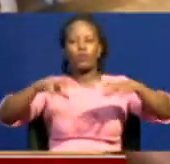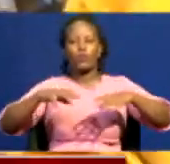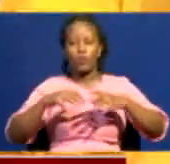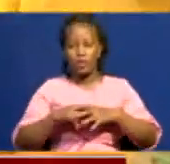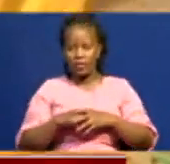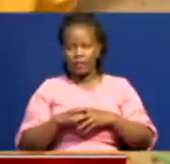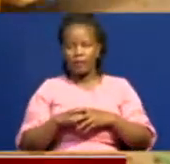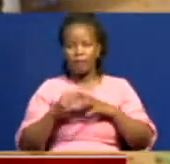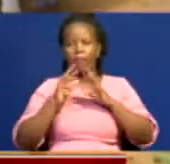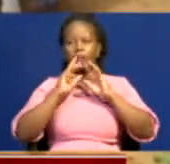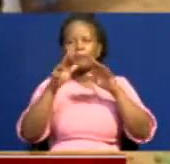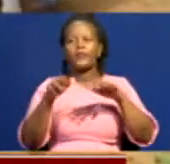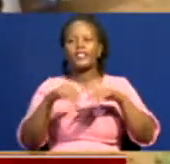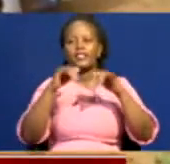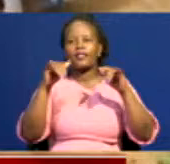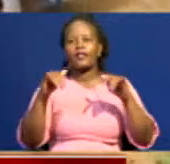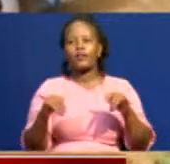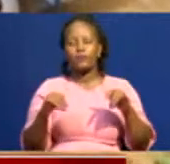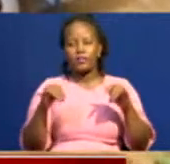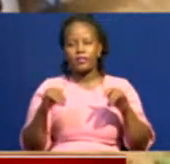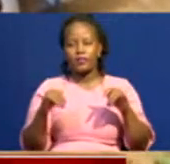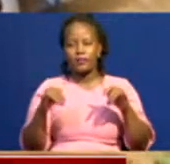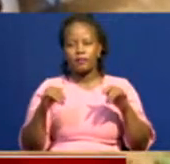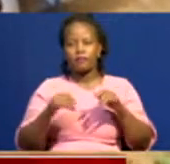Give us Mana, Prime Edition.